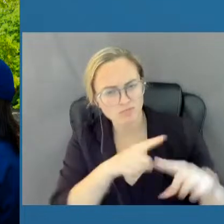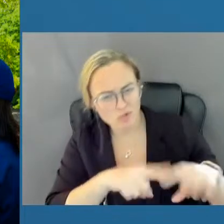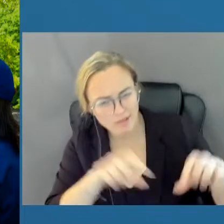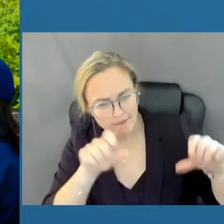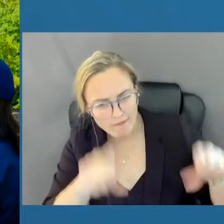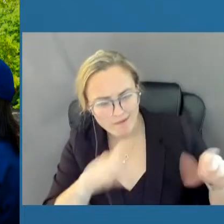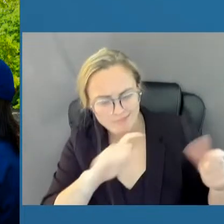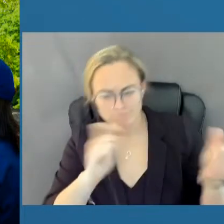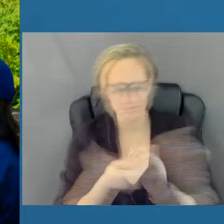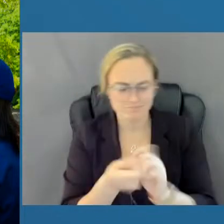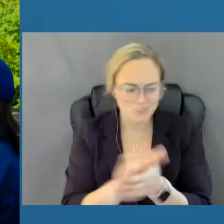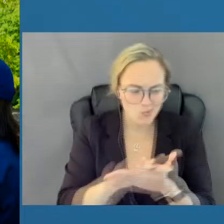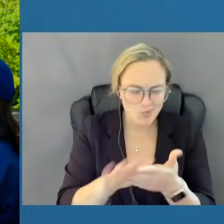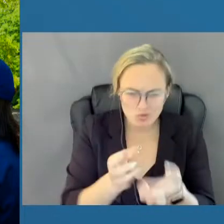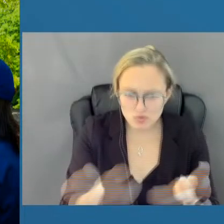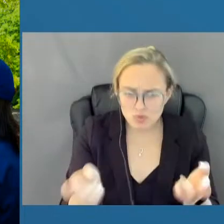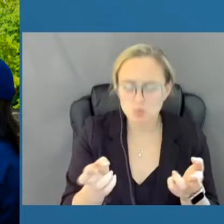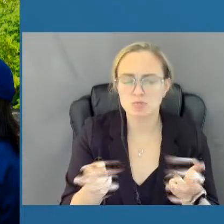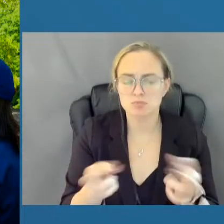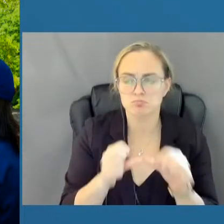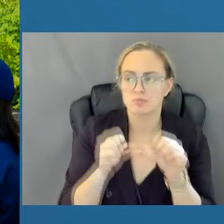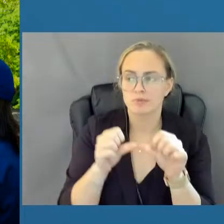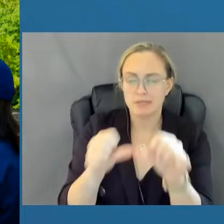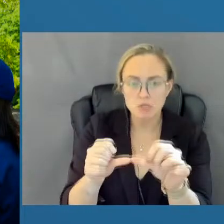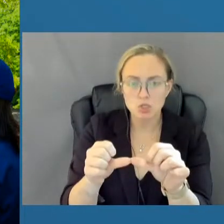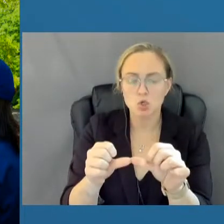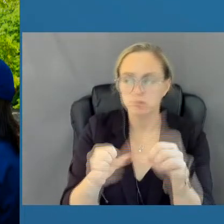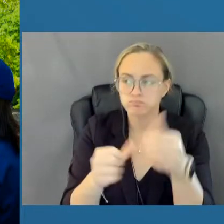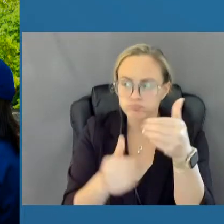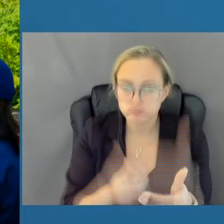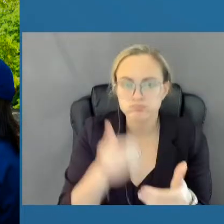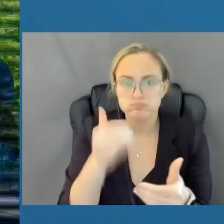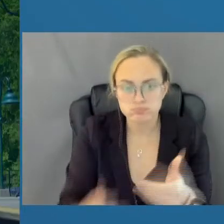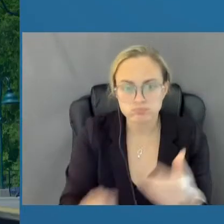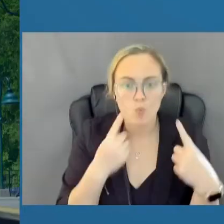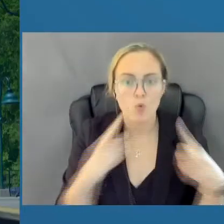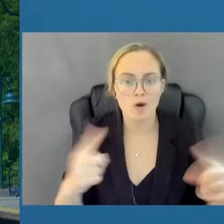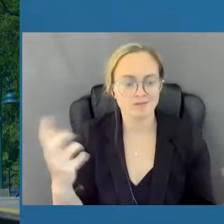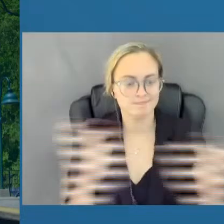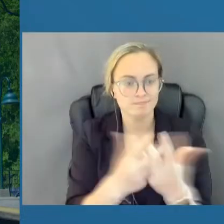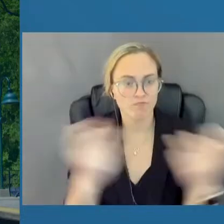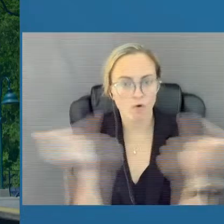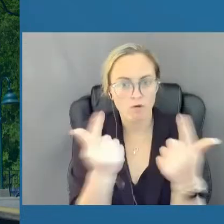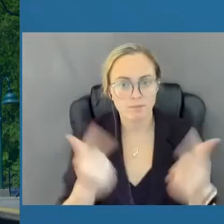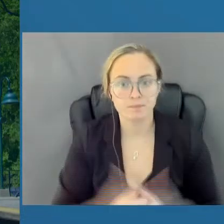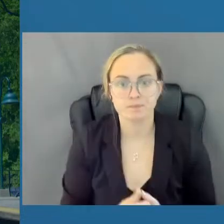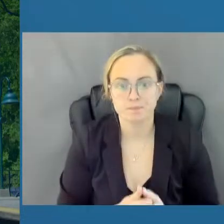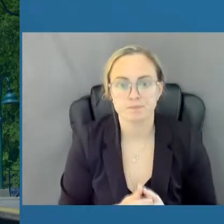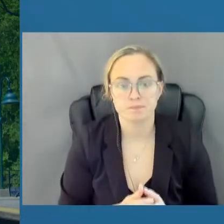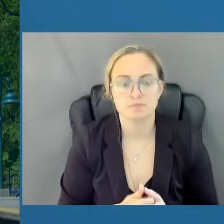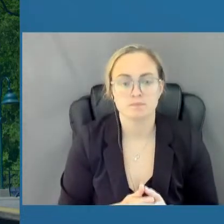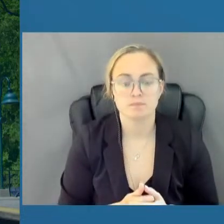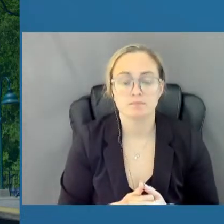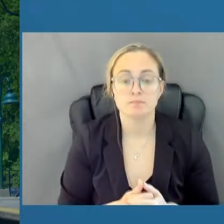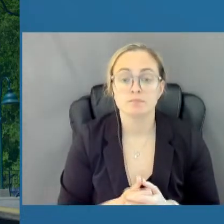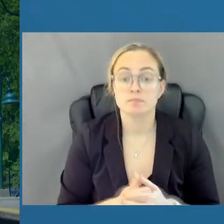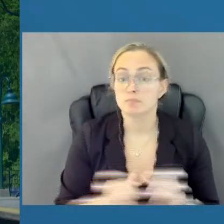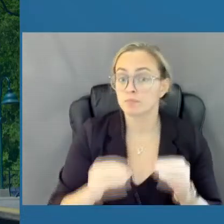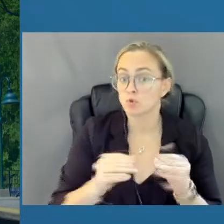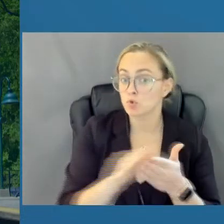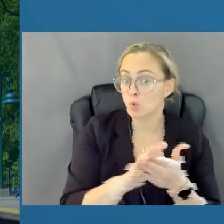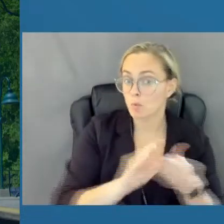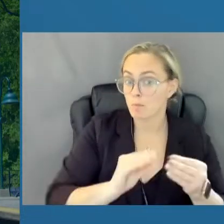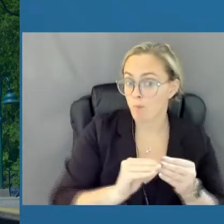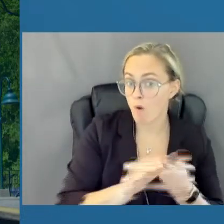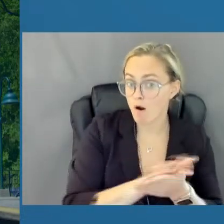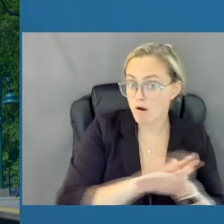to cleaner resources continue at a pace that works for everyone. While we build a greener future, we're also